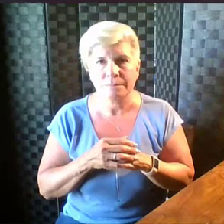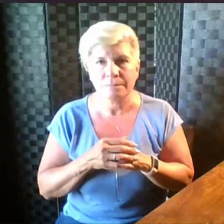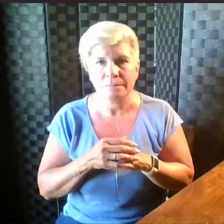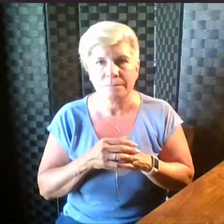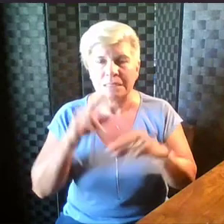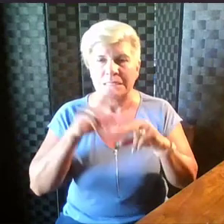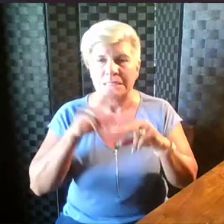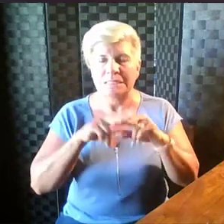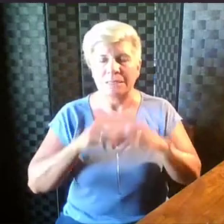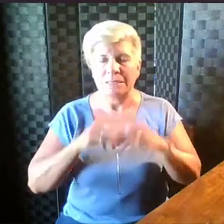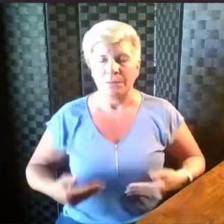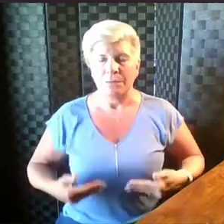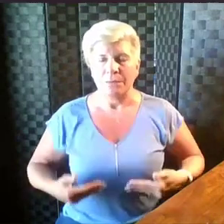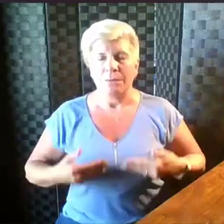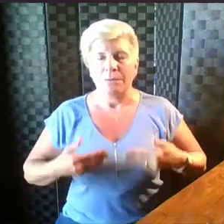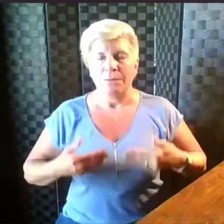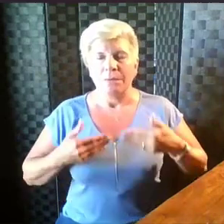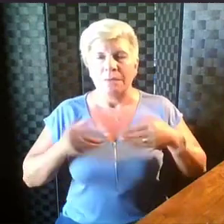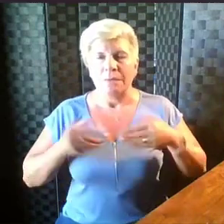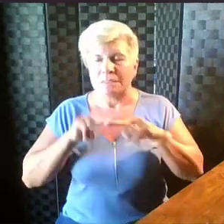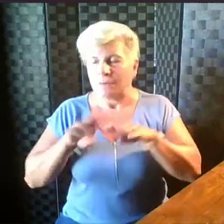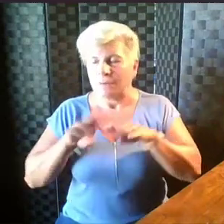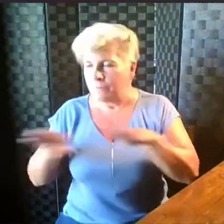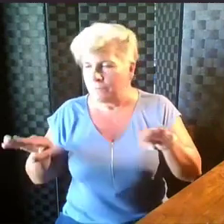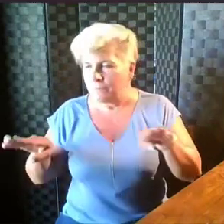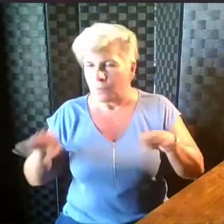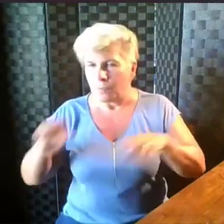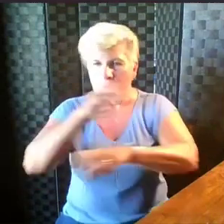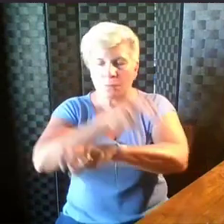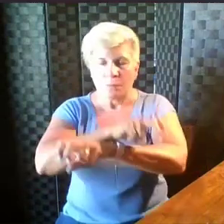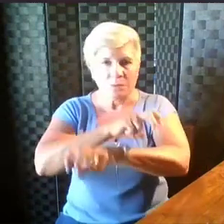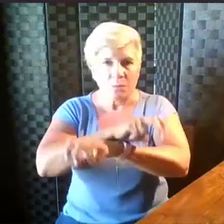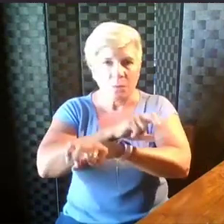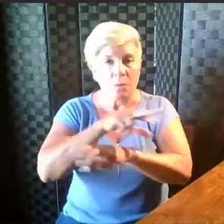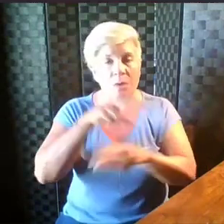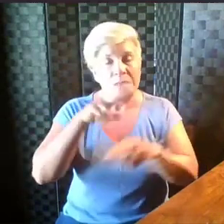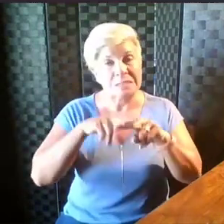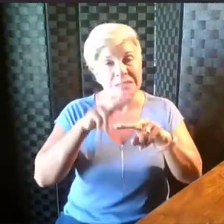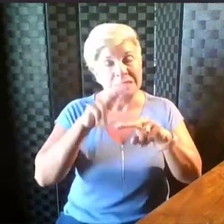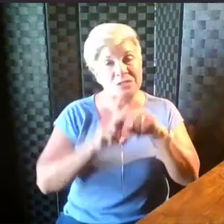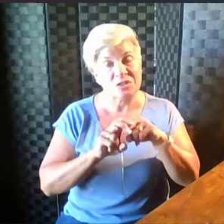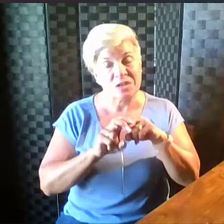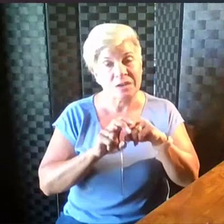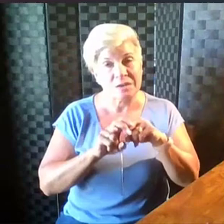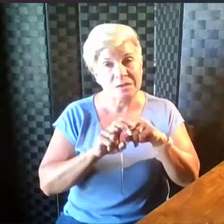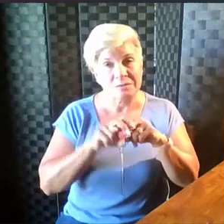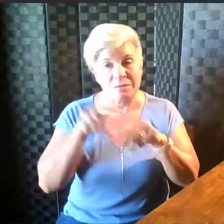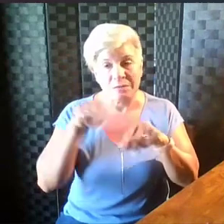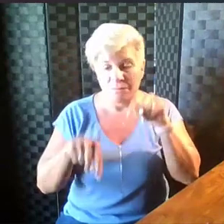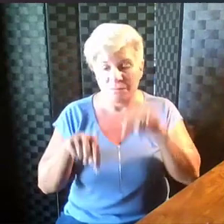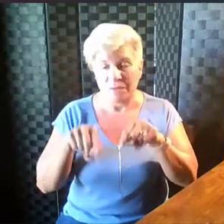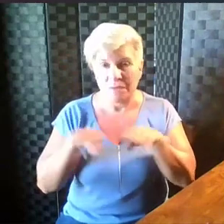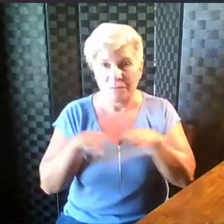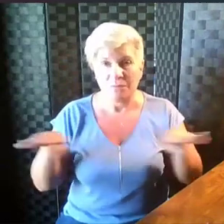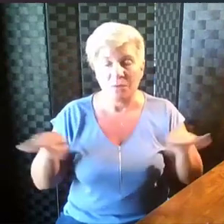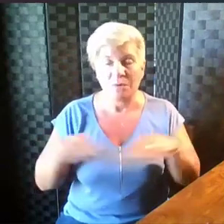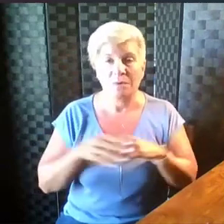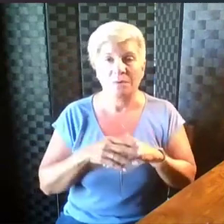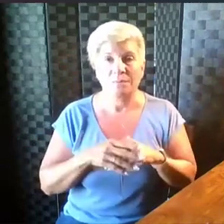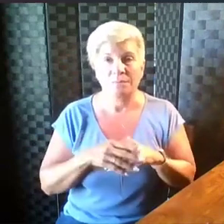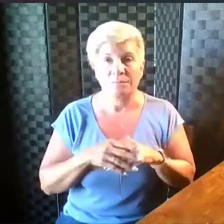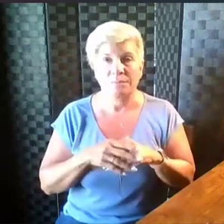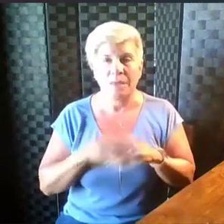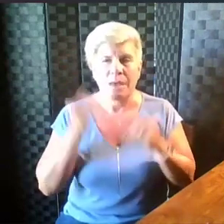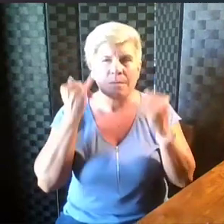Sit tall. You can be on the ground with your legs crossed, or in your chair with your feet flat on the floor.